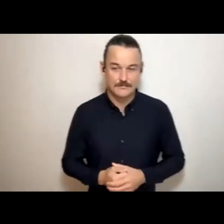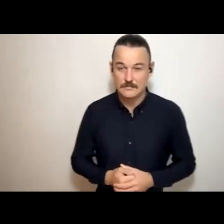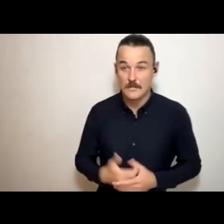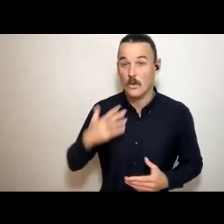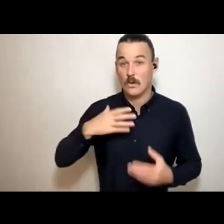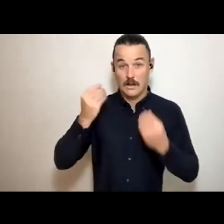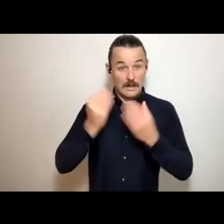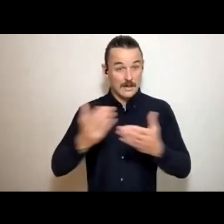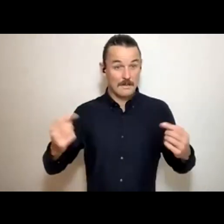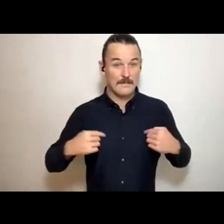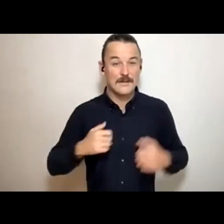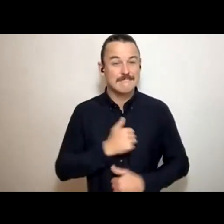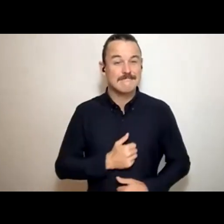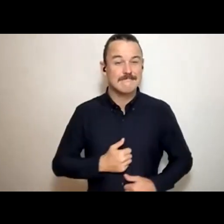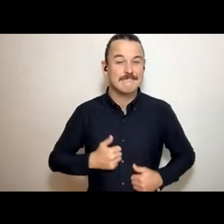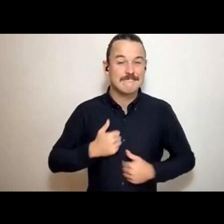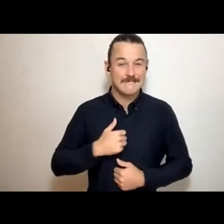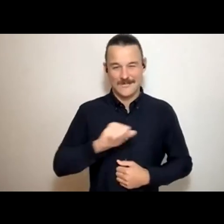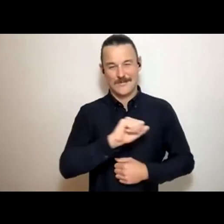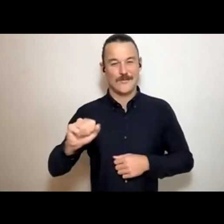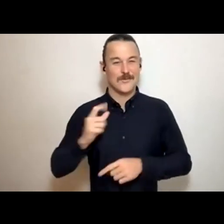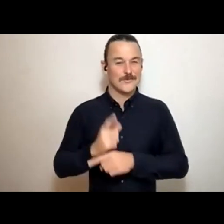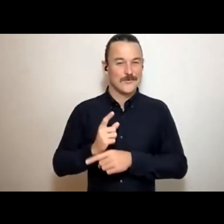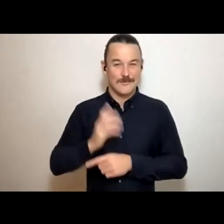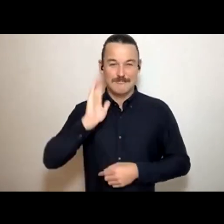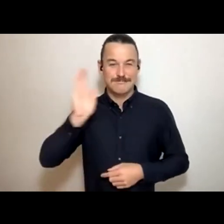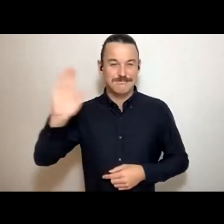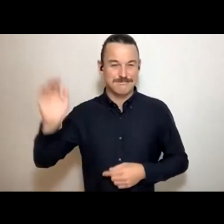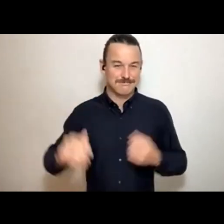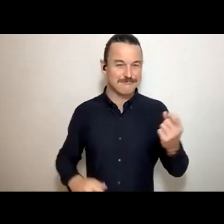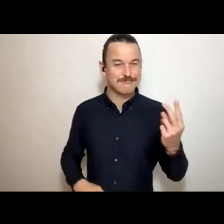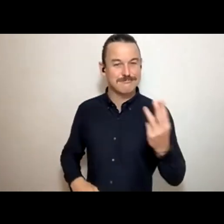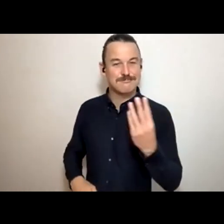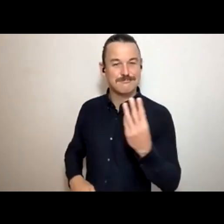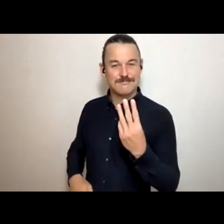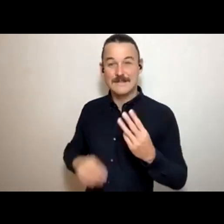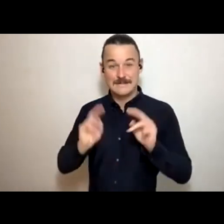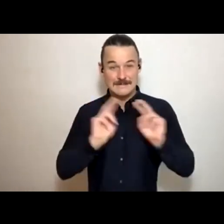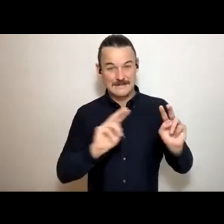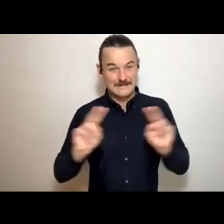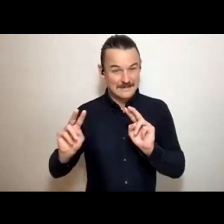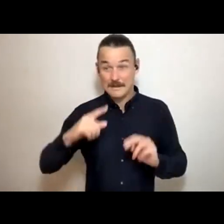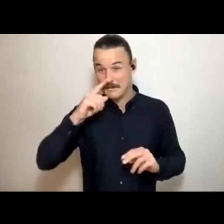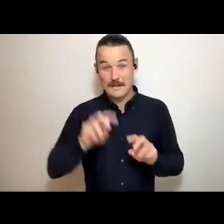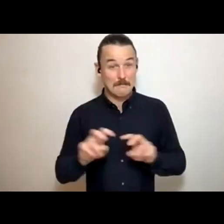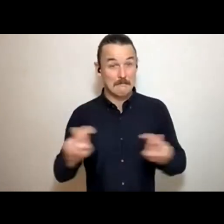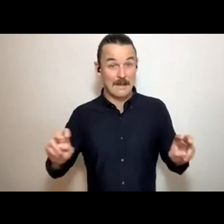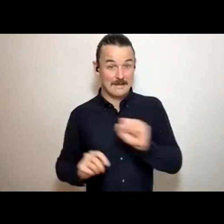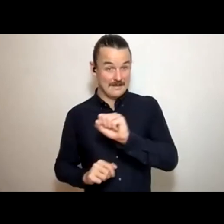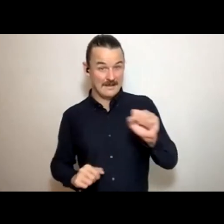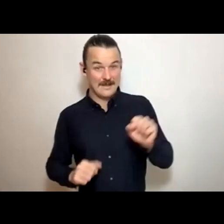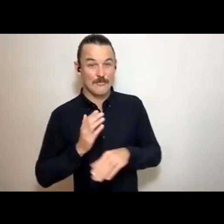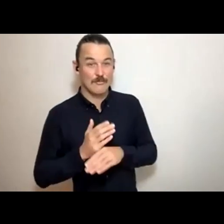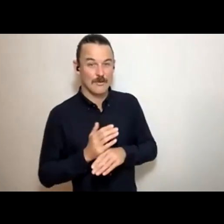um, the talks and how we can see in, um, these people's practice who've been on the panel. can see in